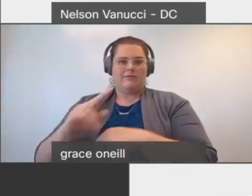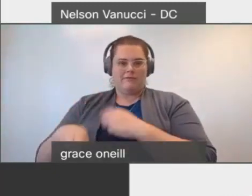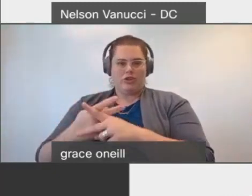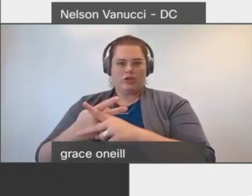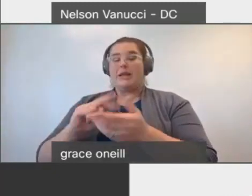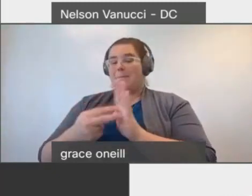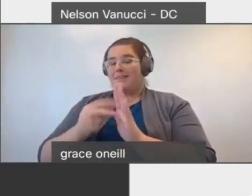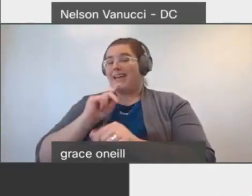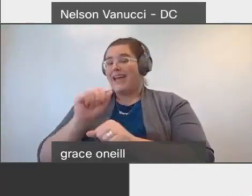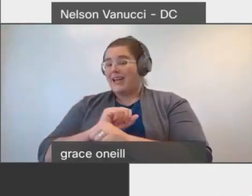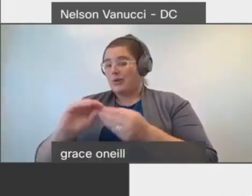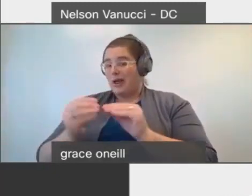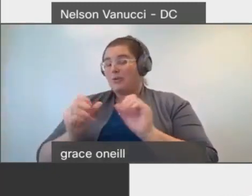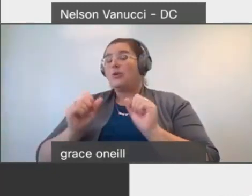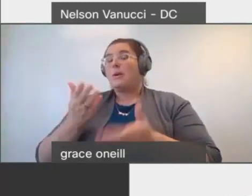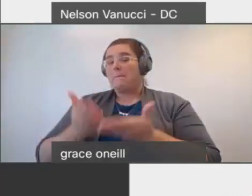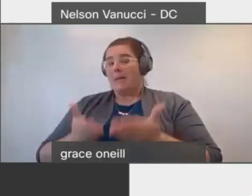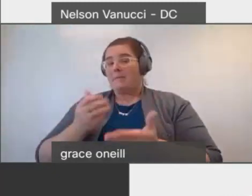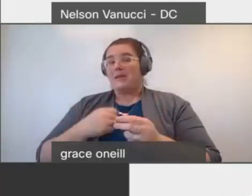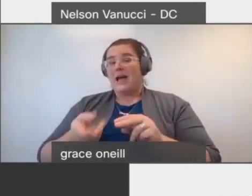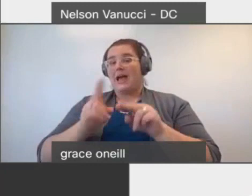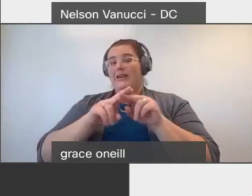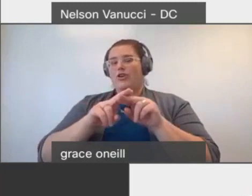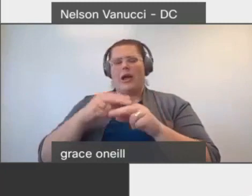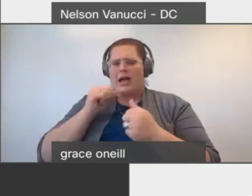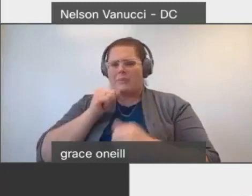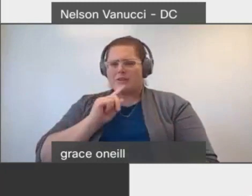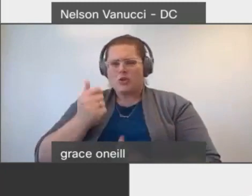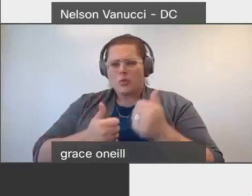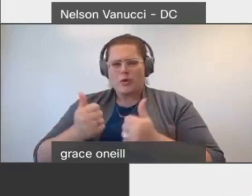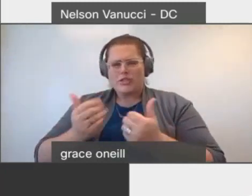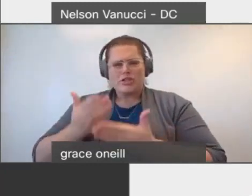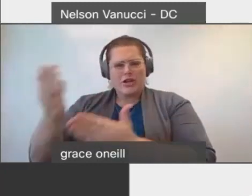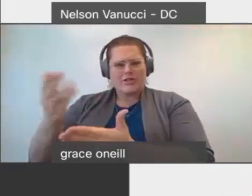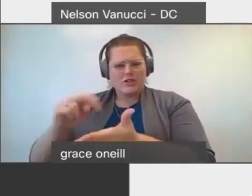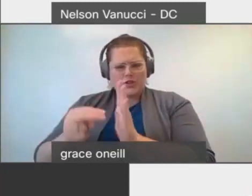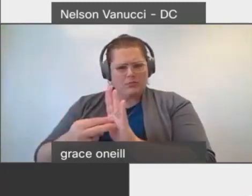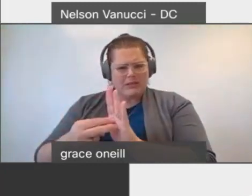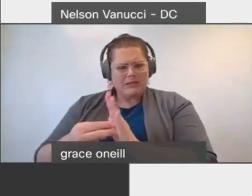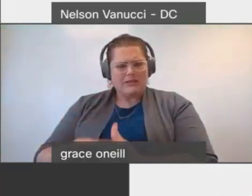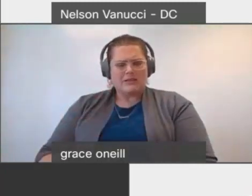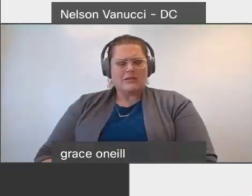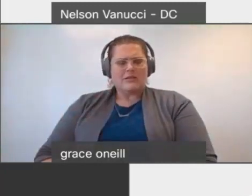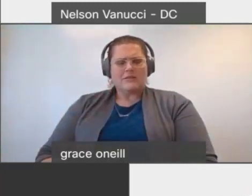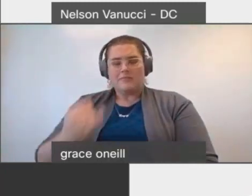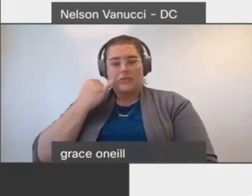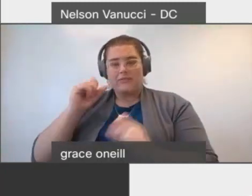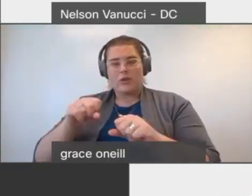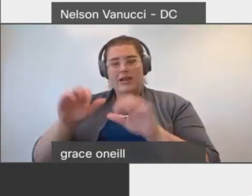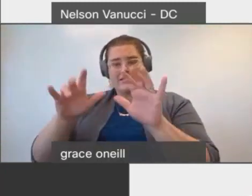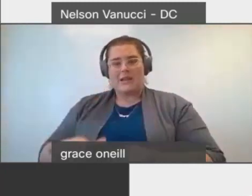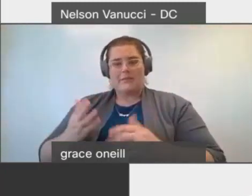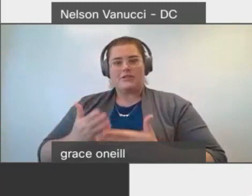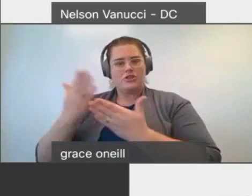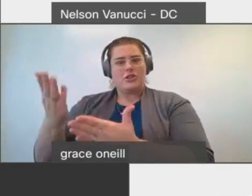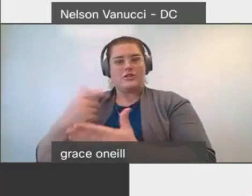higher. I don't know what suggestions you're referring to. So if you could type those in, I'd be interested to